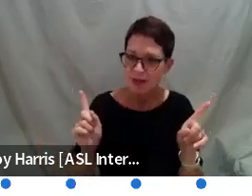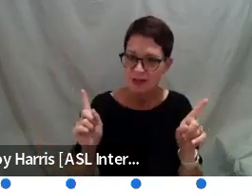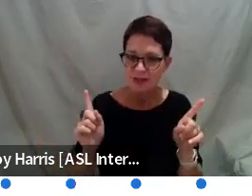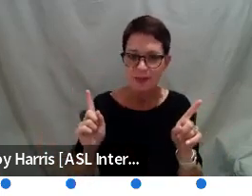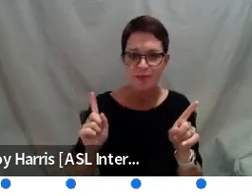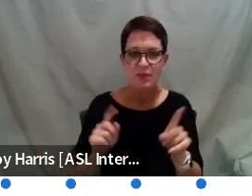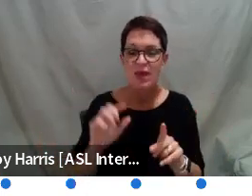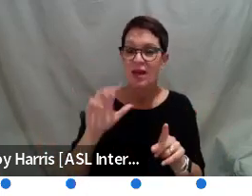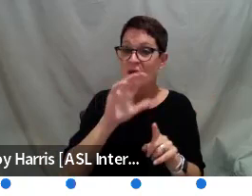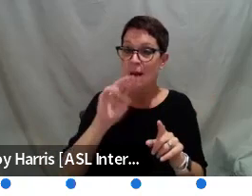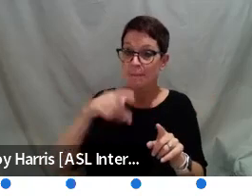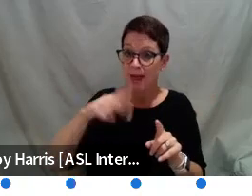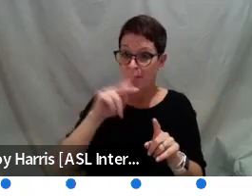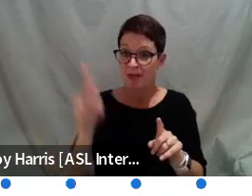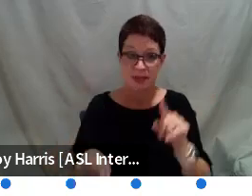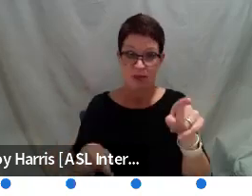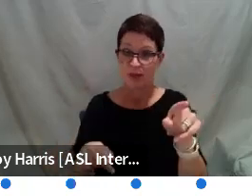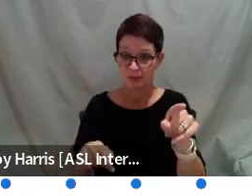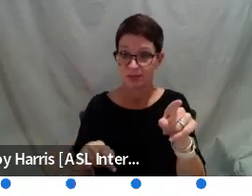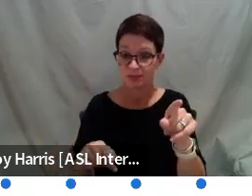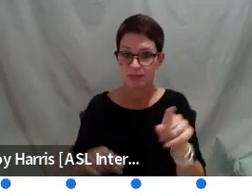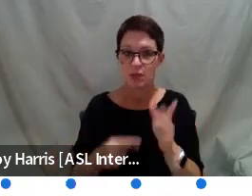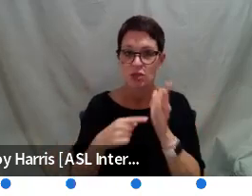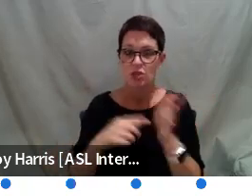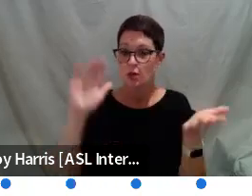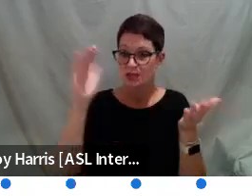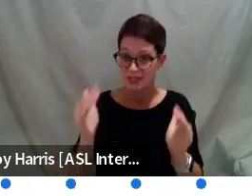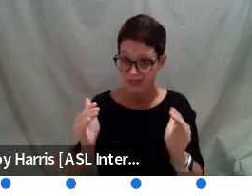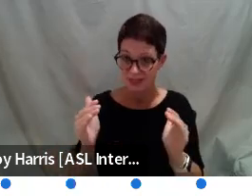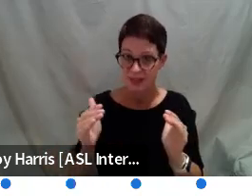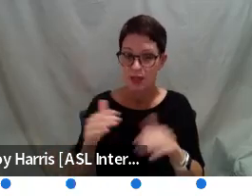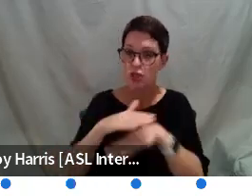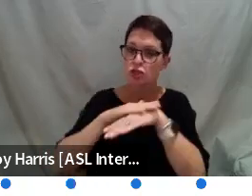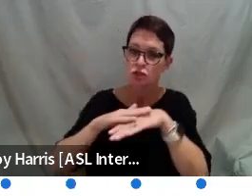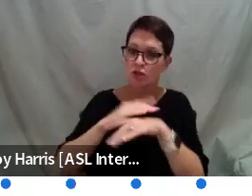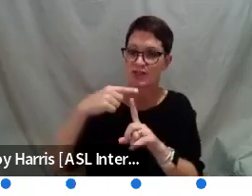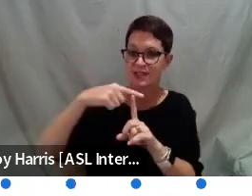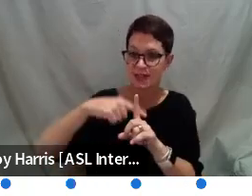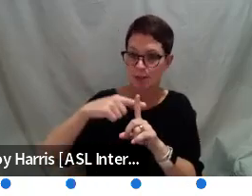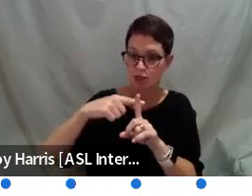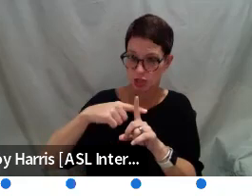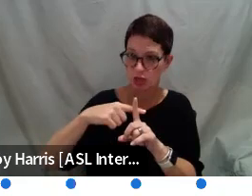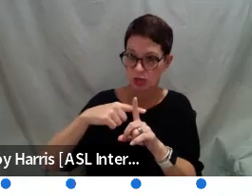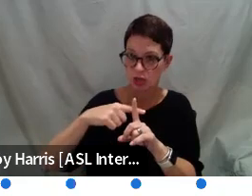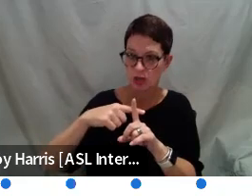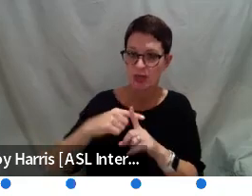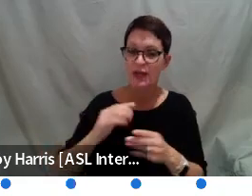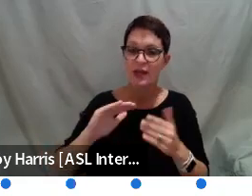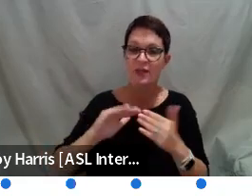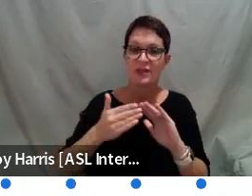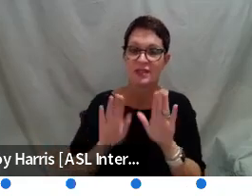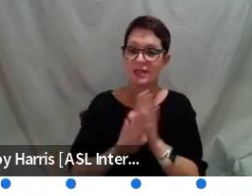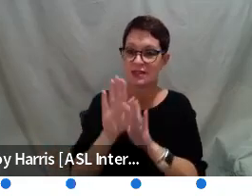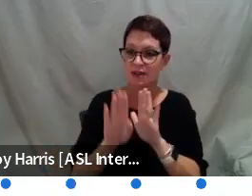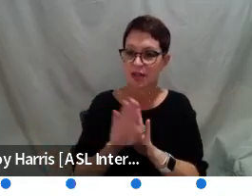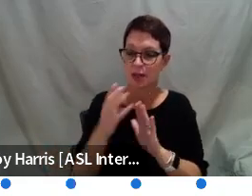of Philadelphia and shows an analysis of surface temperatures by census block. The city developed